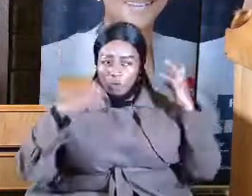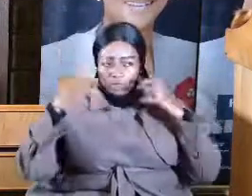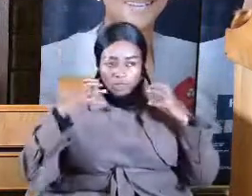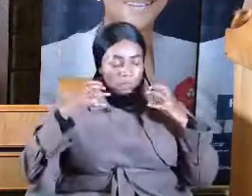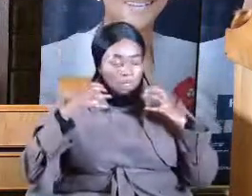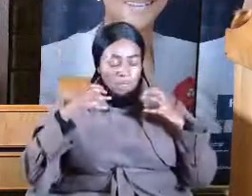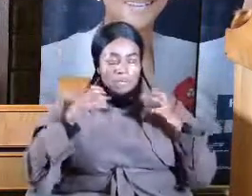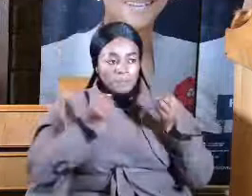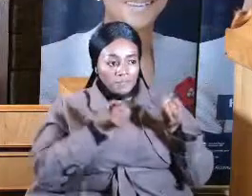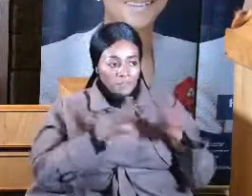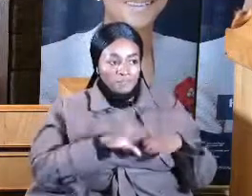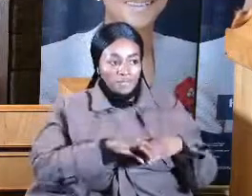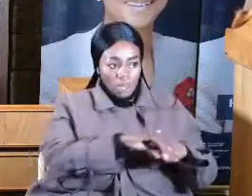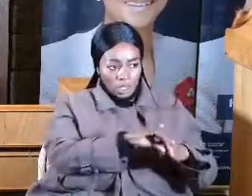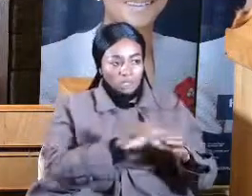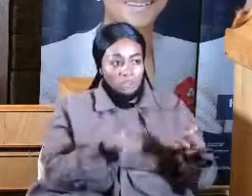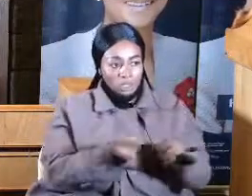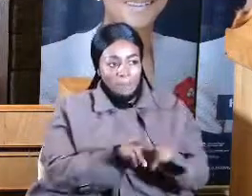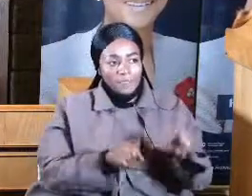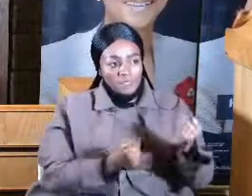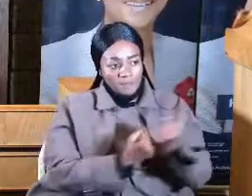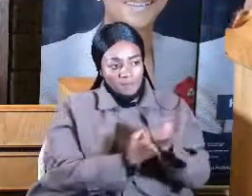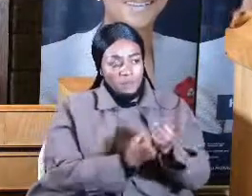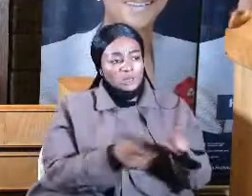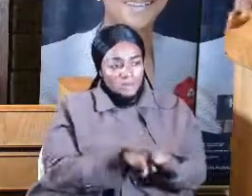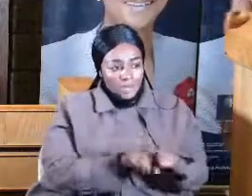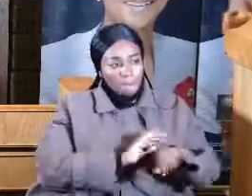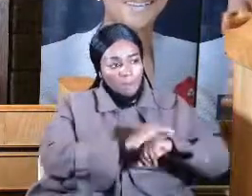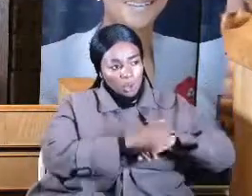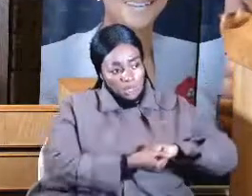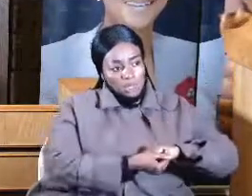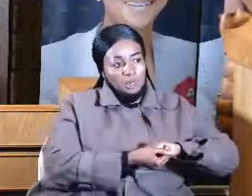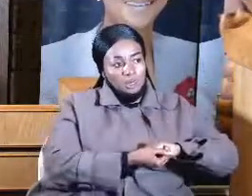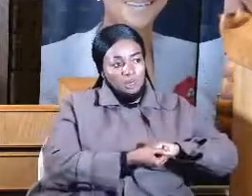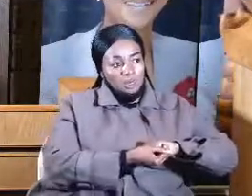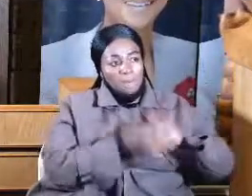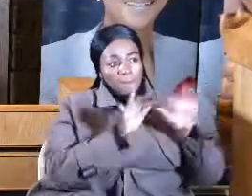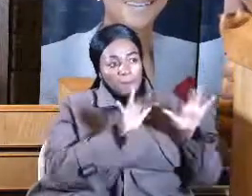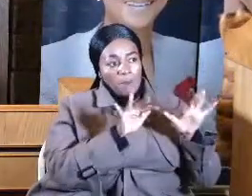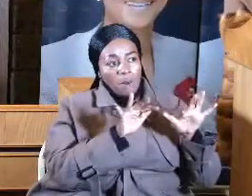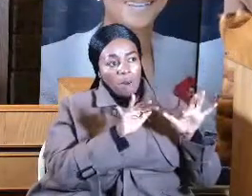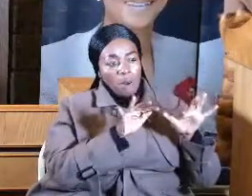give direction and support and protect its people.